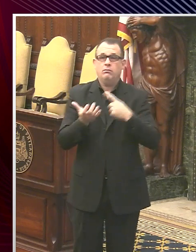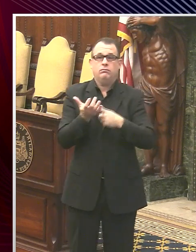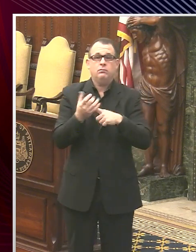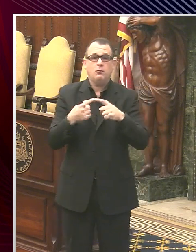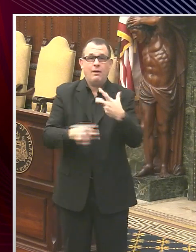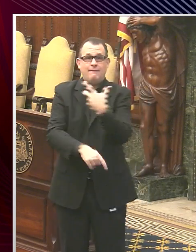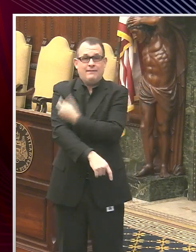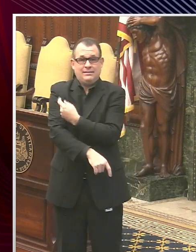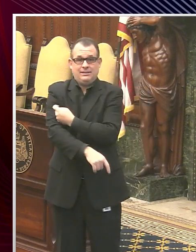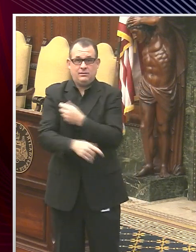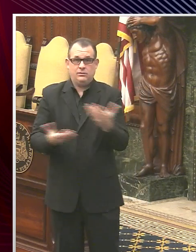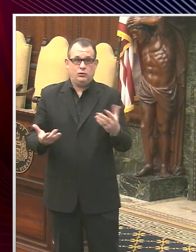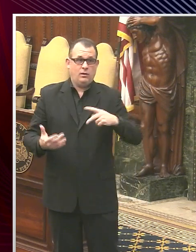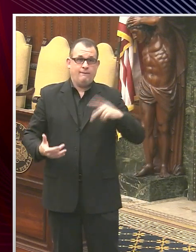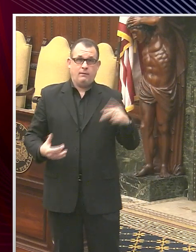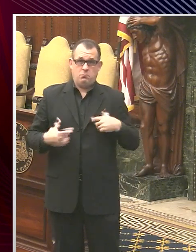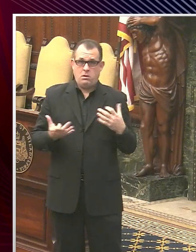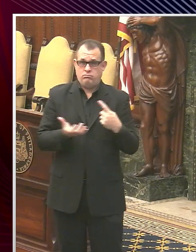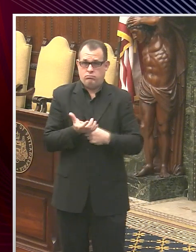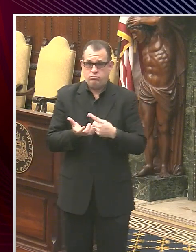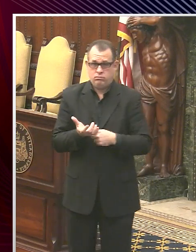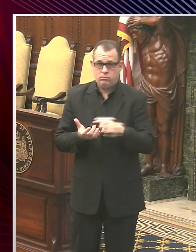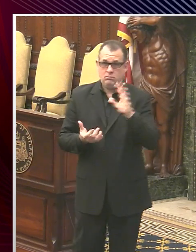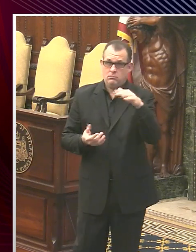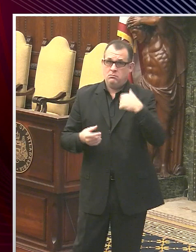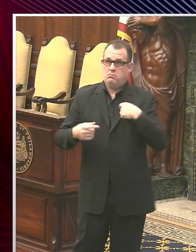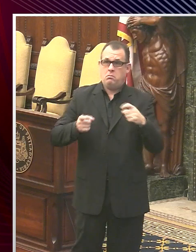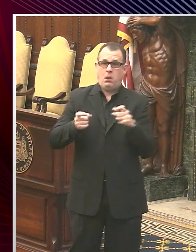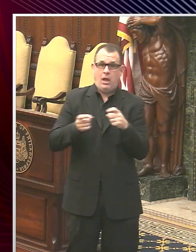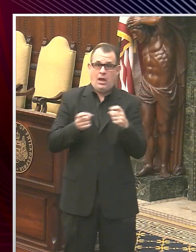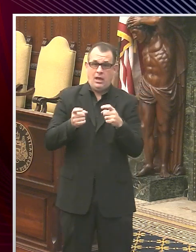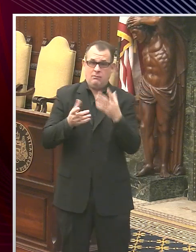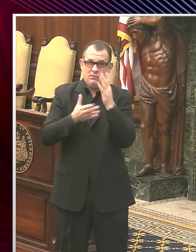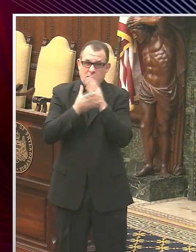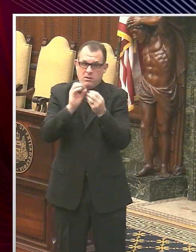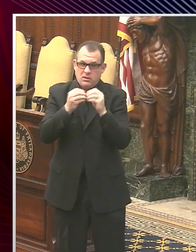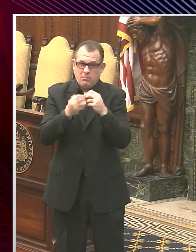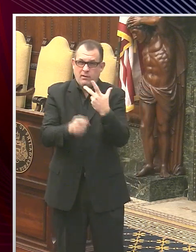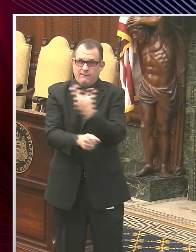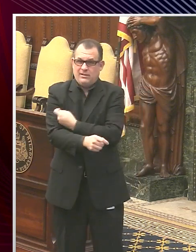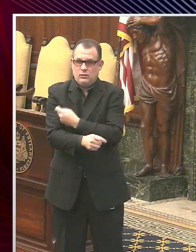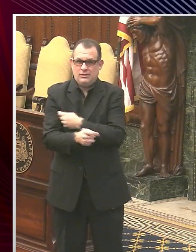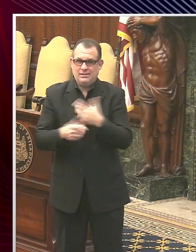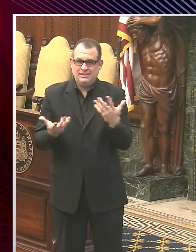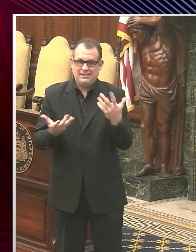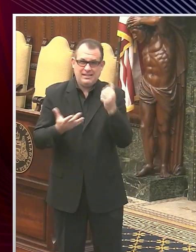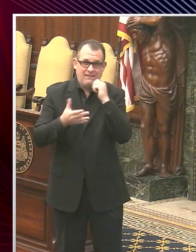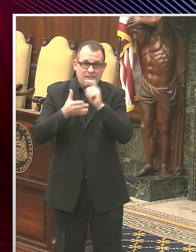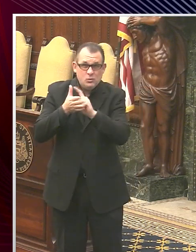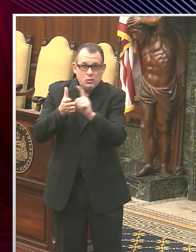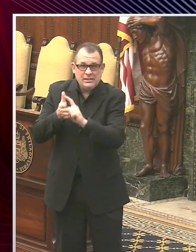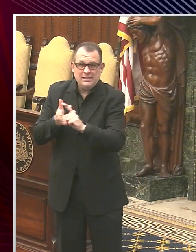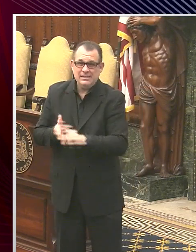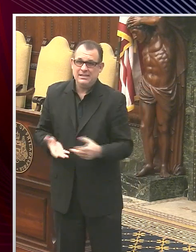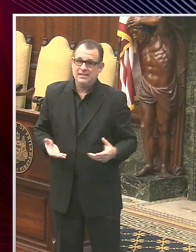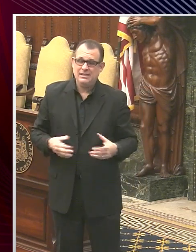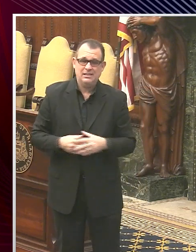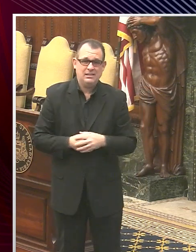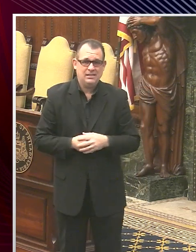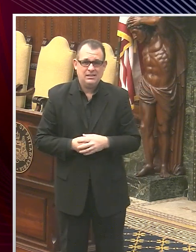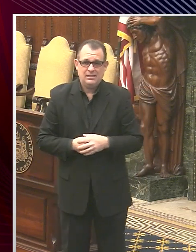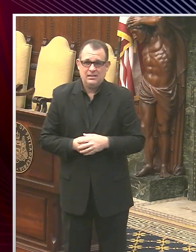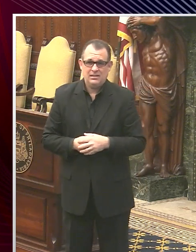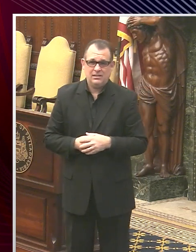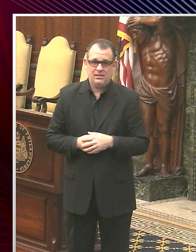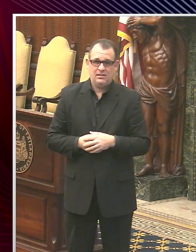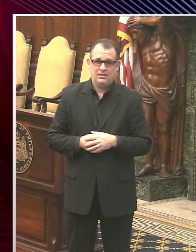here in Philadelphia. We're managing with the small number of doses we're getting to us each week. And we're managing around the complexity of handling these vaccines,